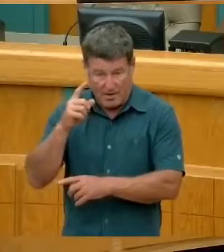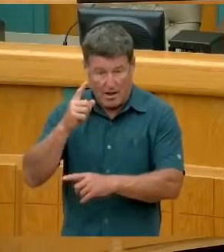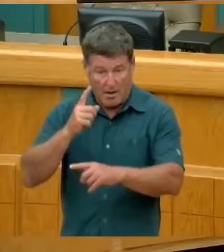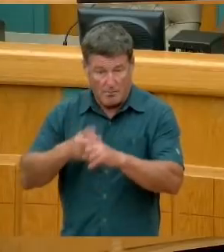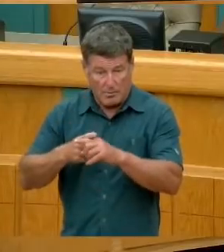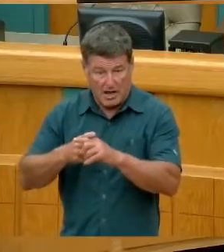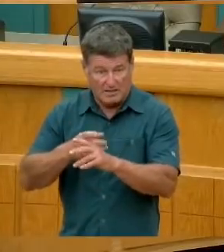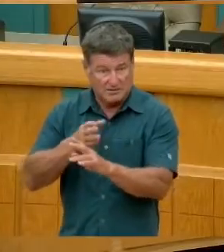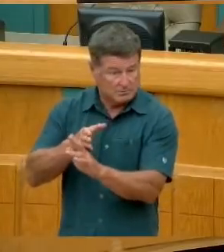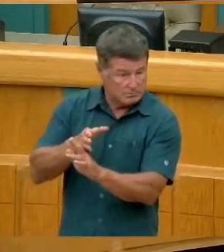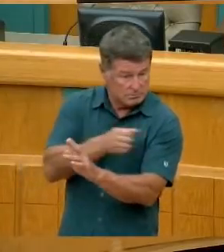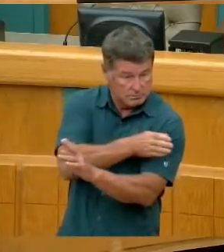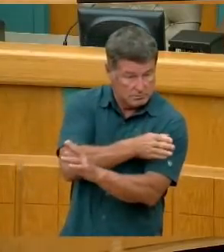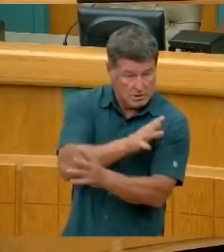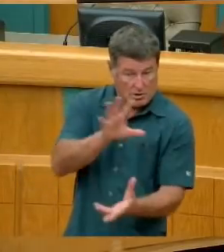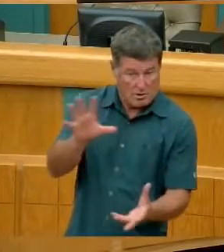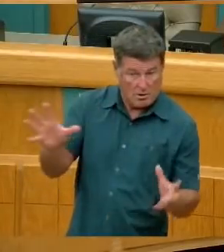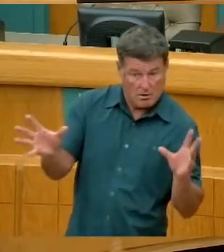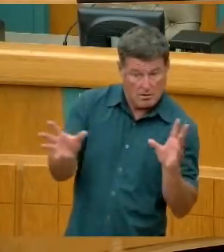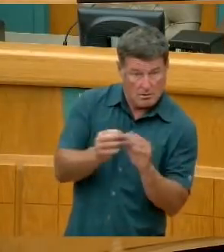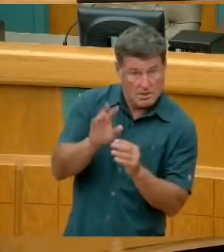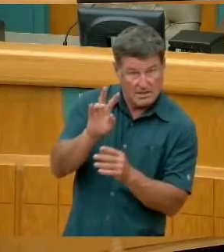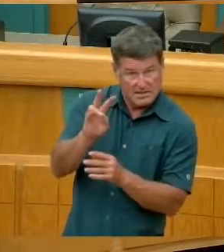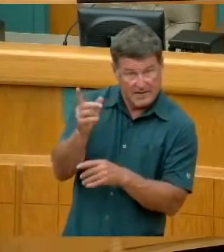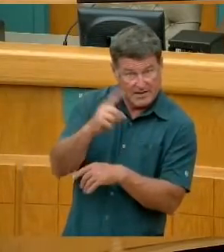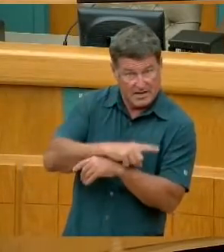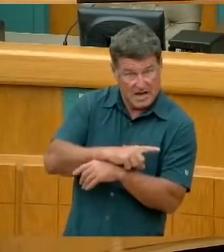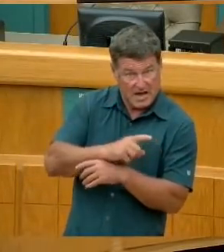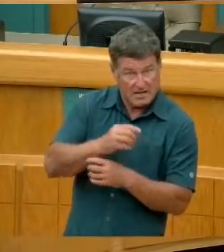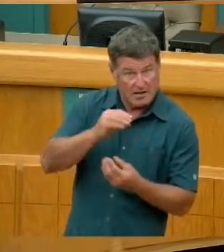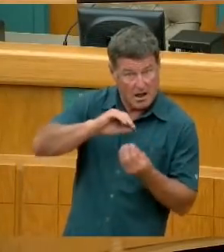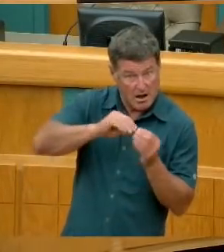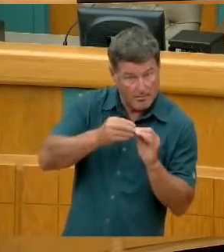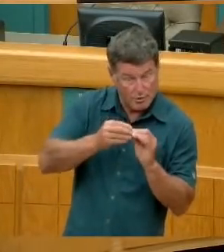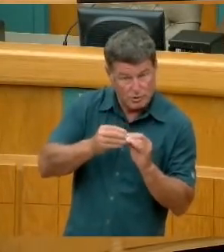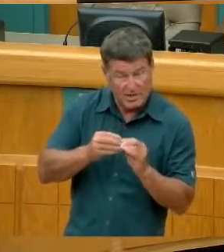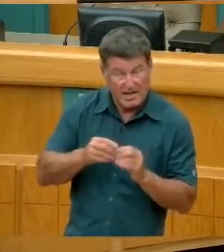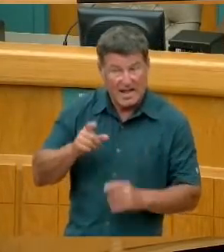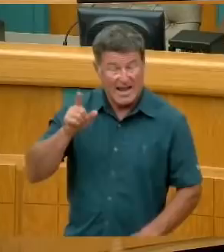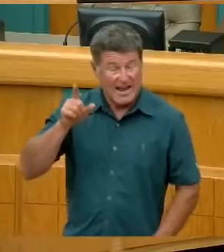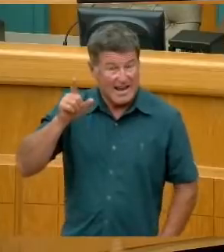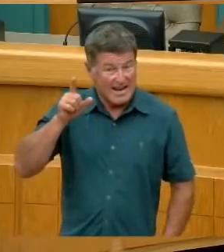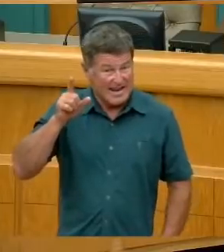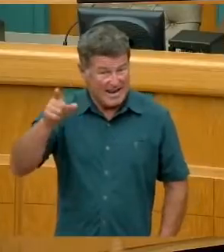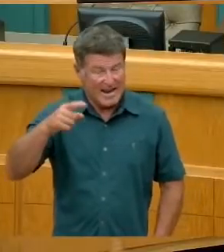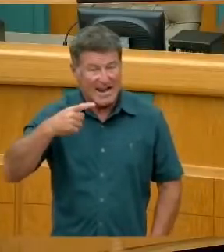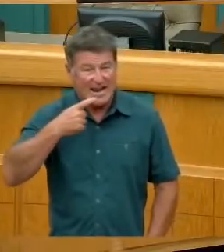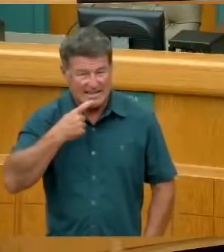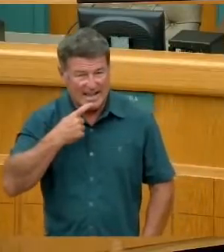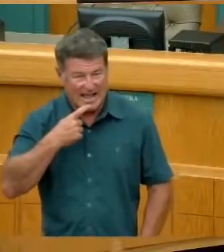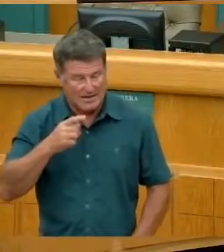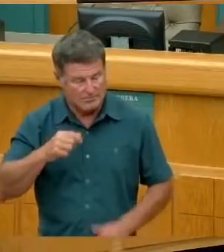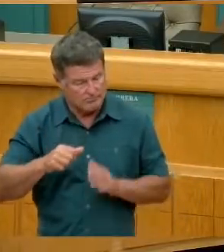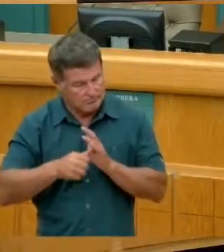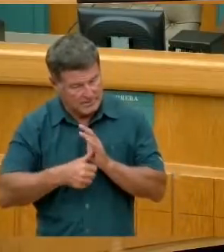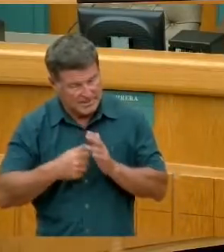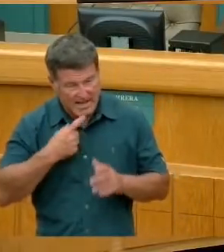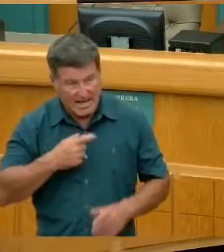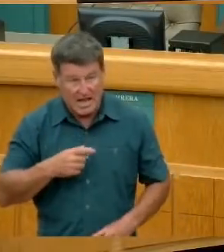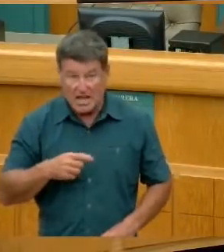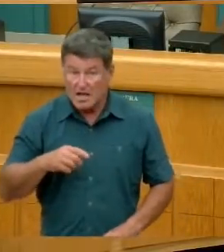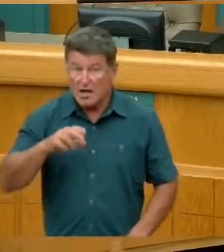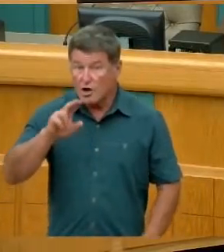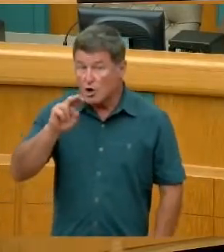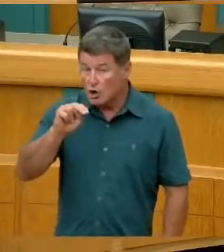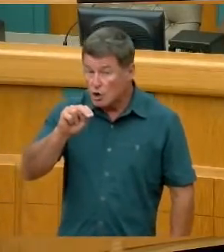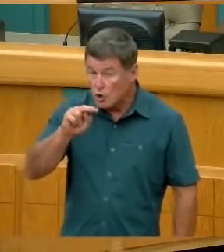7 days data, he reminded us, and we know, we've heard him say it before, but the Nueces County is